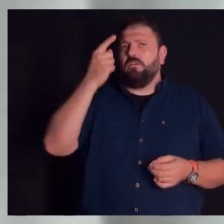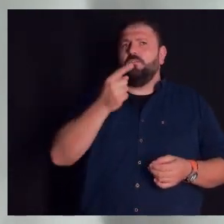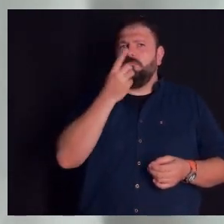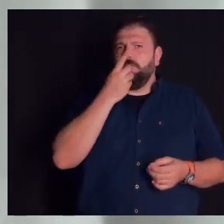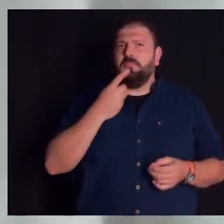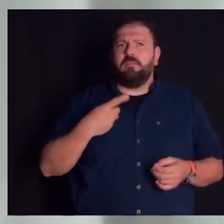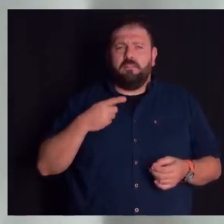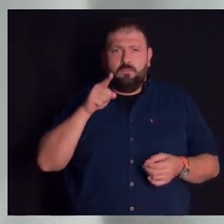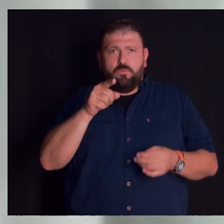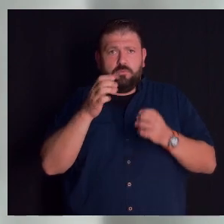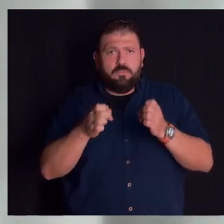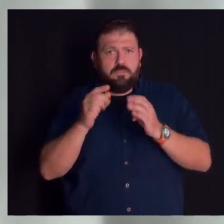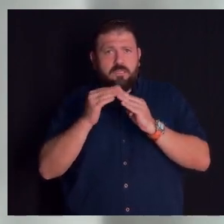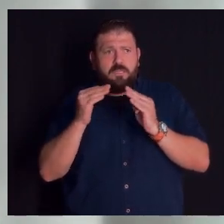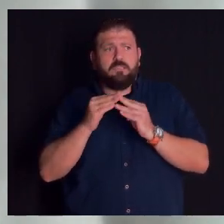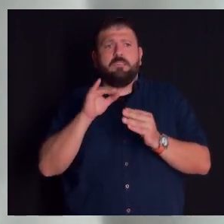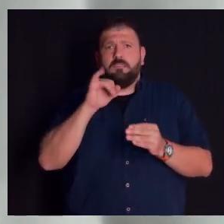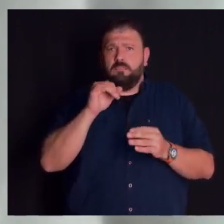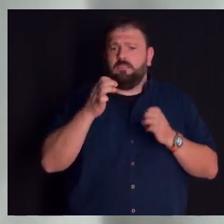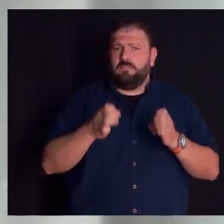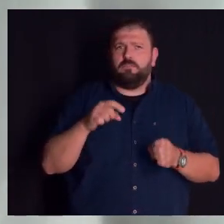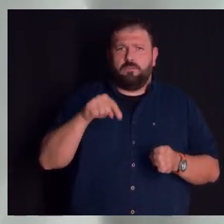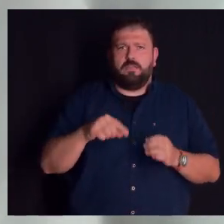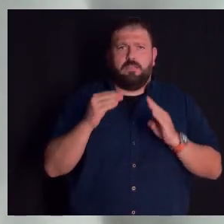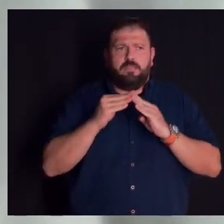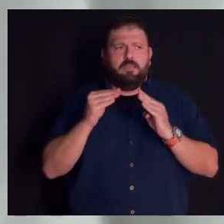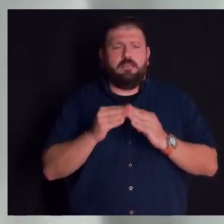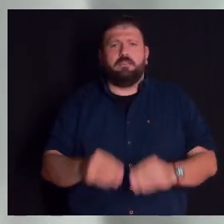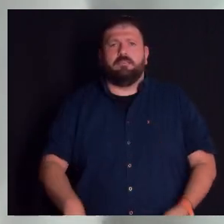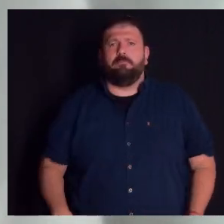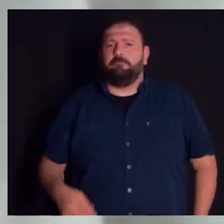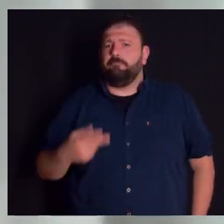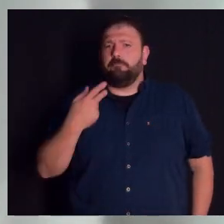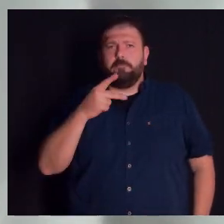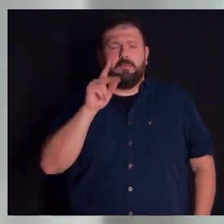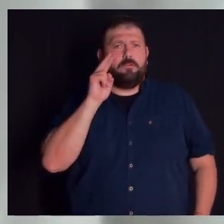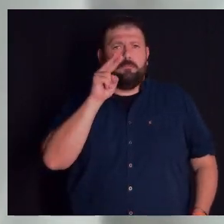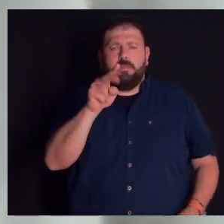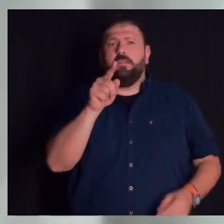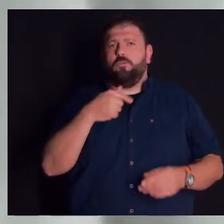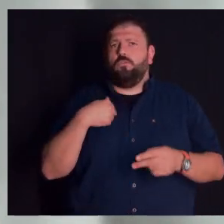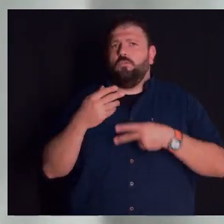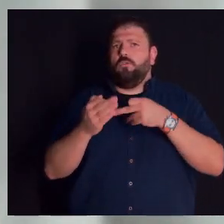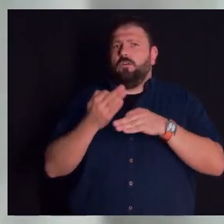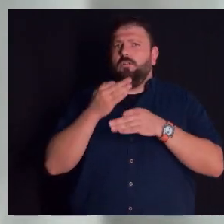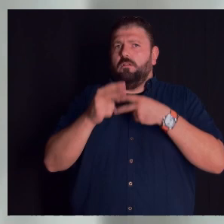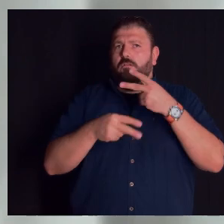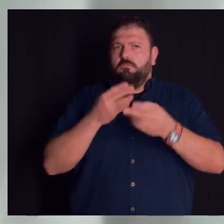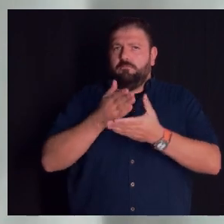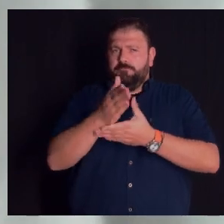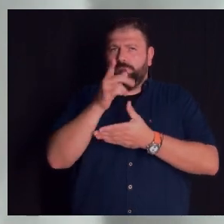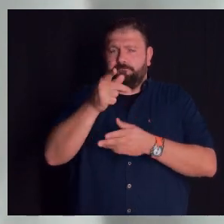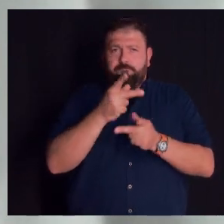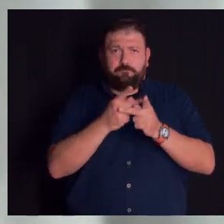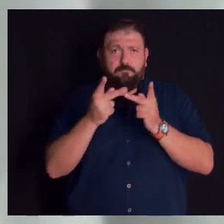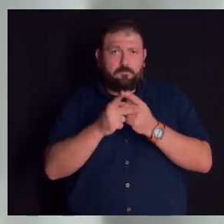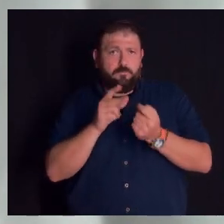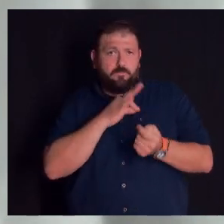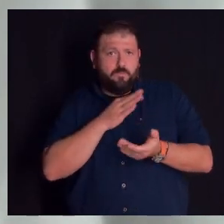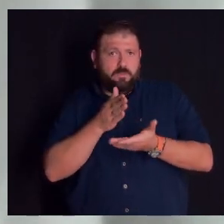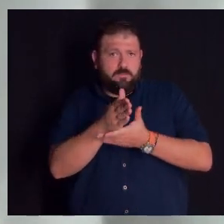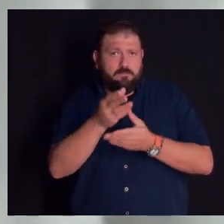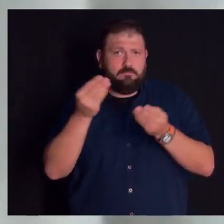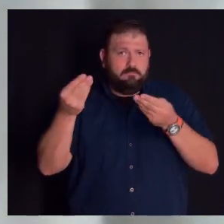that somebody told me, "Are you home?" Yes, I'm home. I will be here all day. I'll go by. Can I get